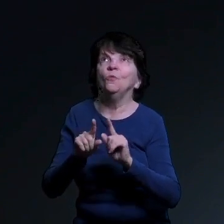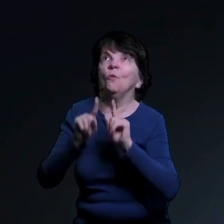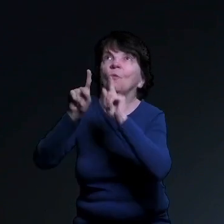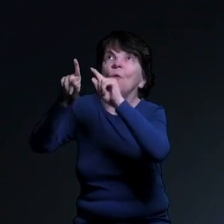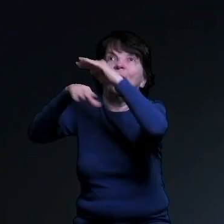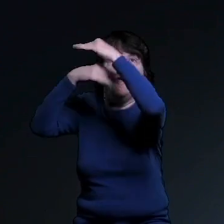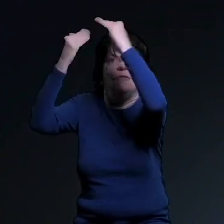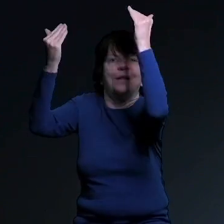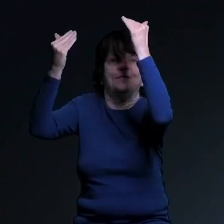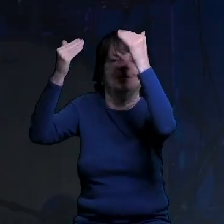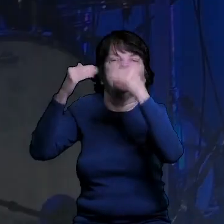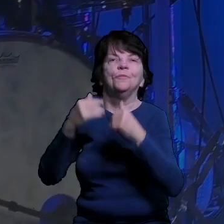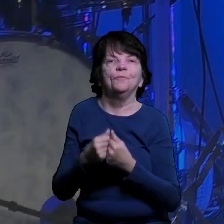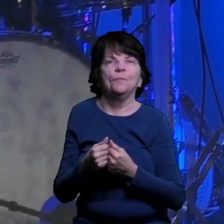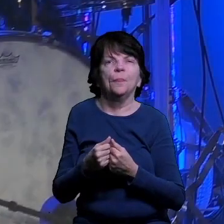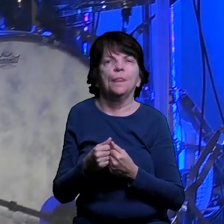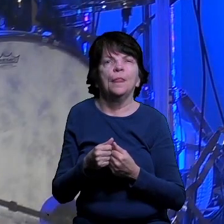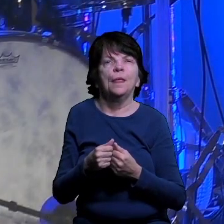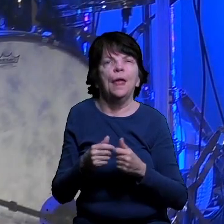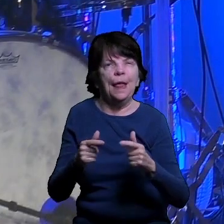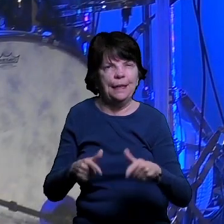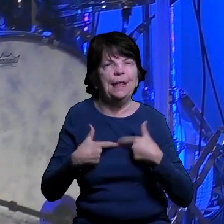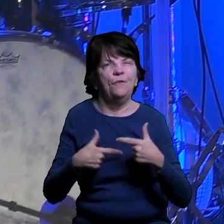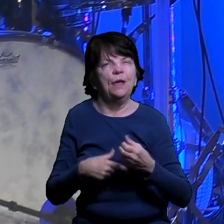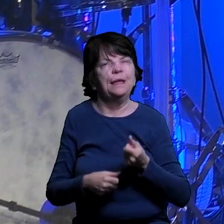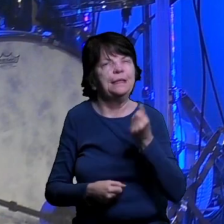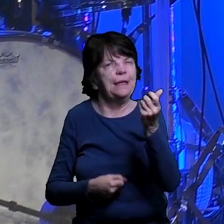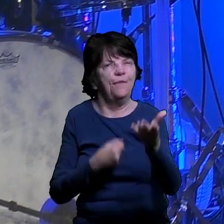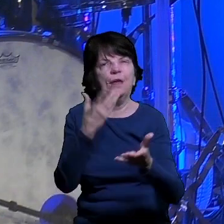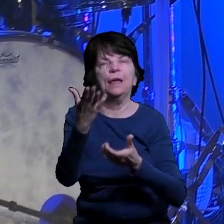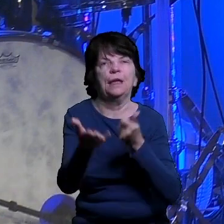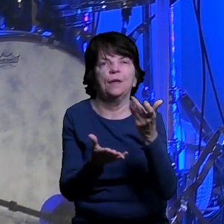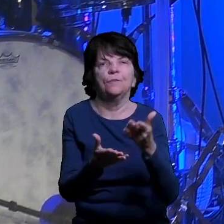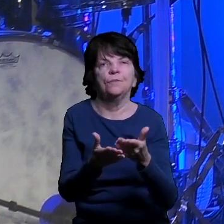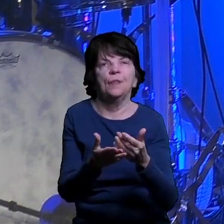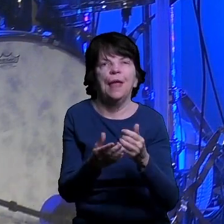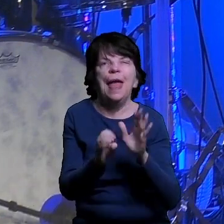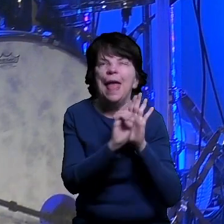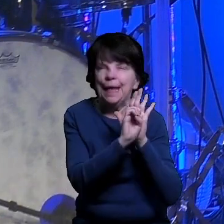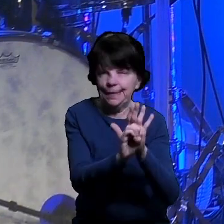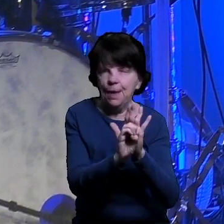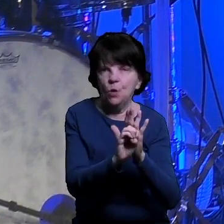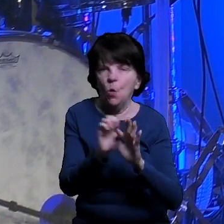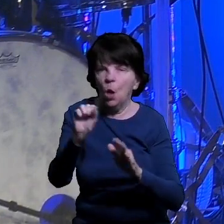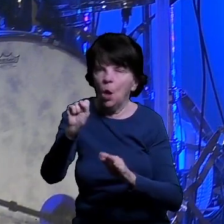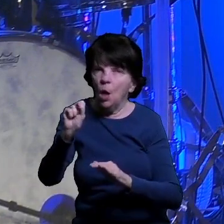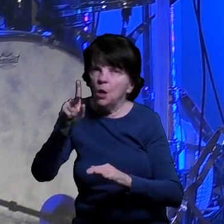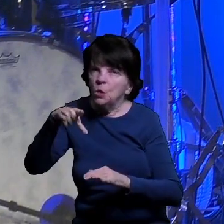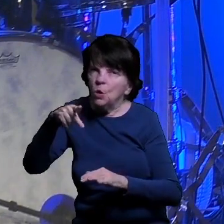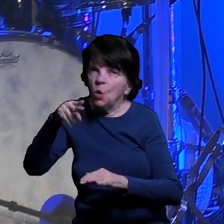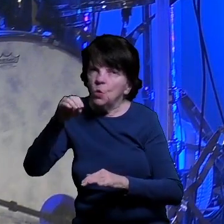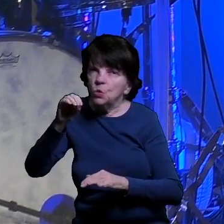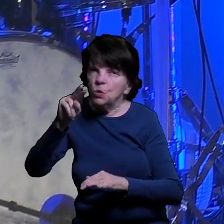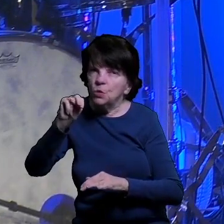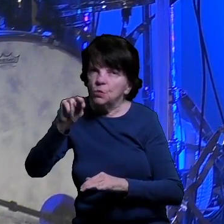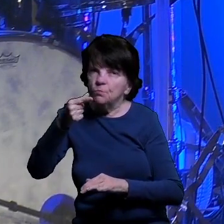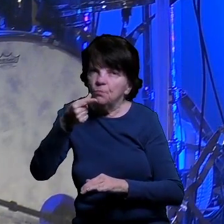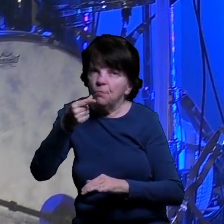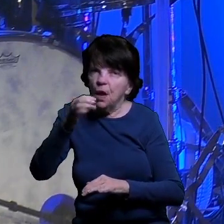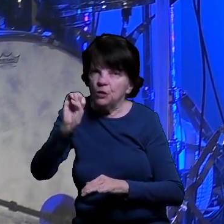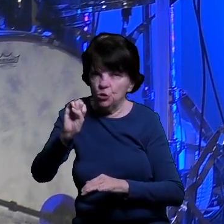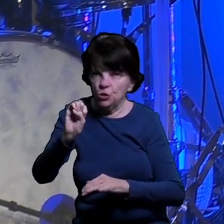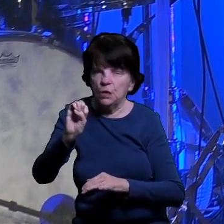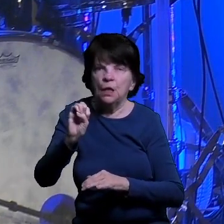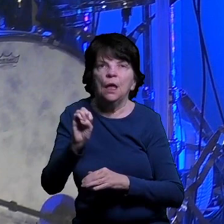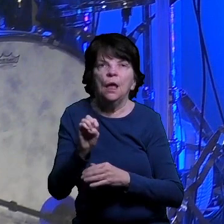love the example of a sponge. That God is wanting us to be sponges, and a sponge, and the value of a sponge